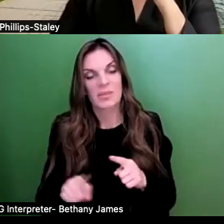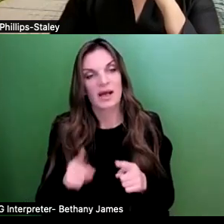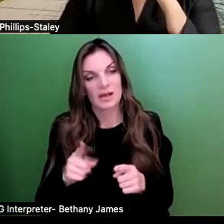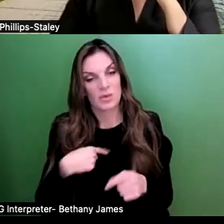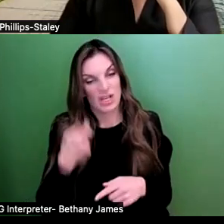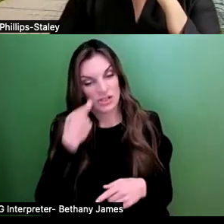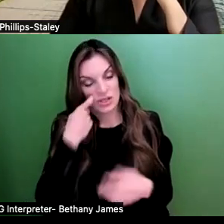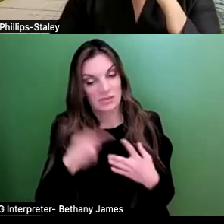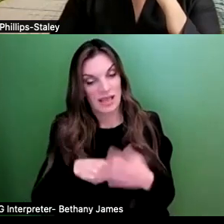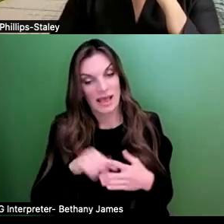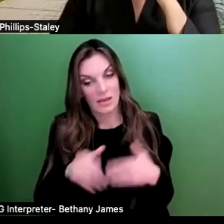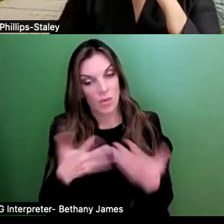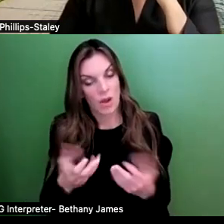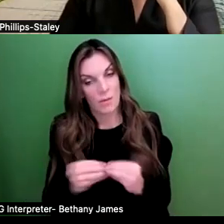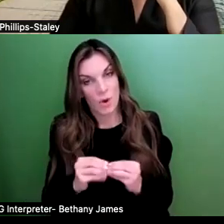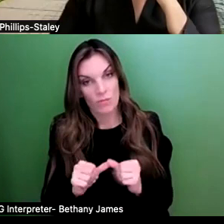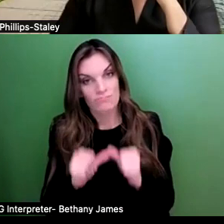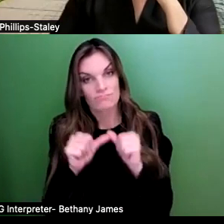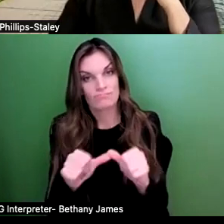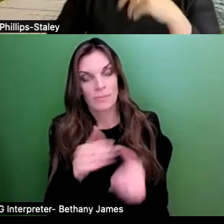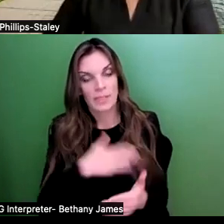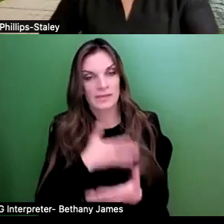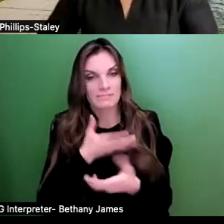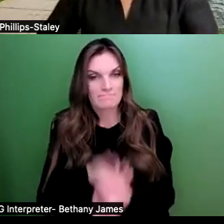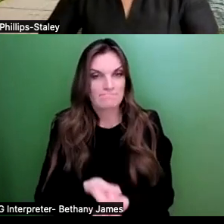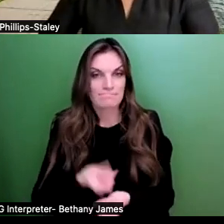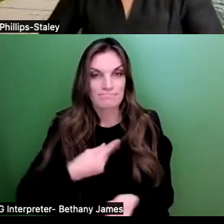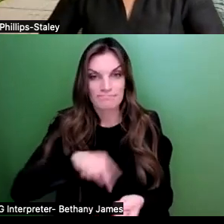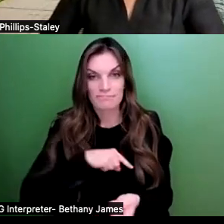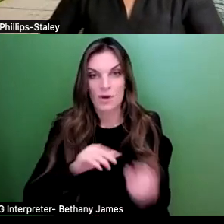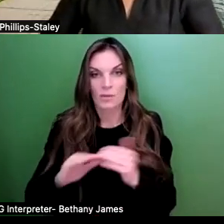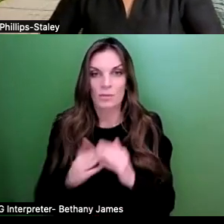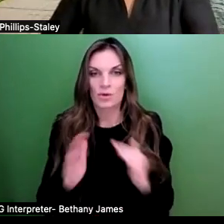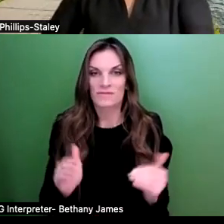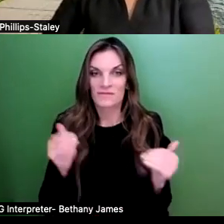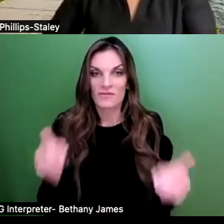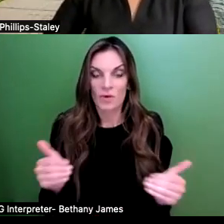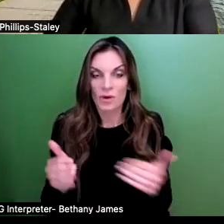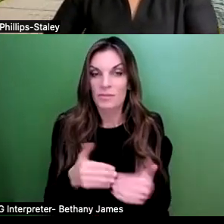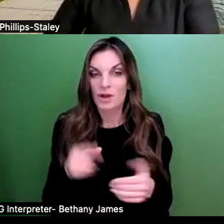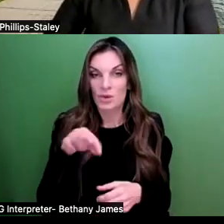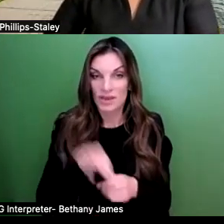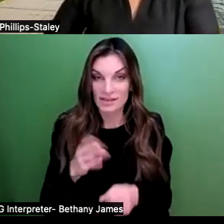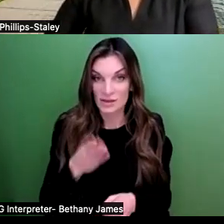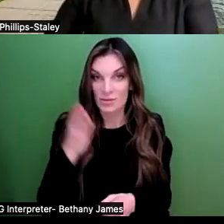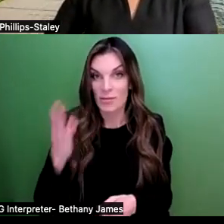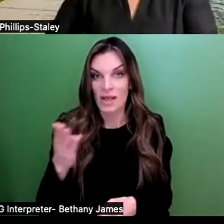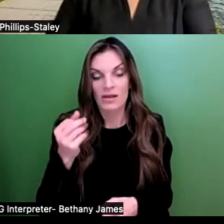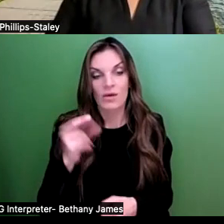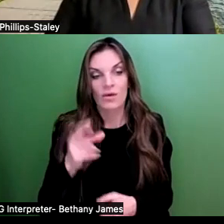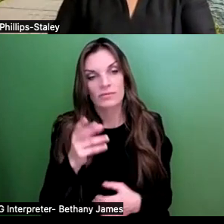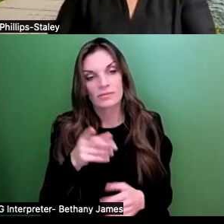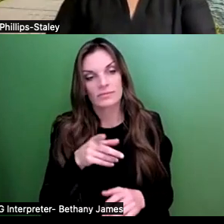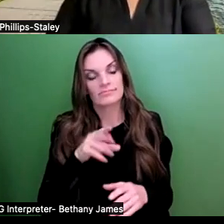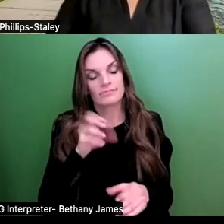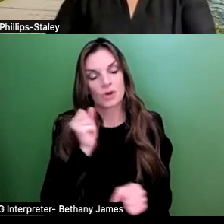beginning. We want to keep going with your faith and trust in moving our community forward. Whether you cast your ballot as an absentee or early voting,